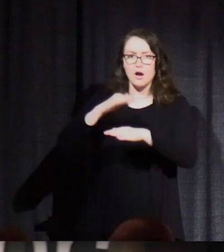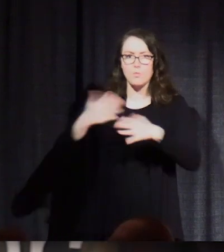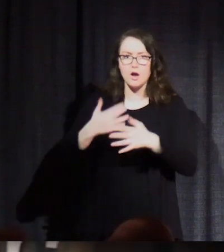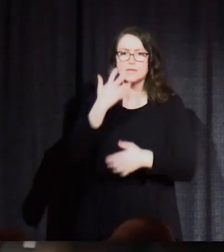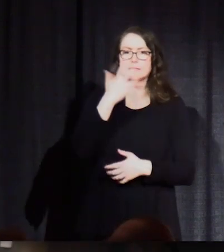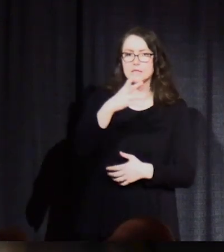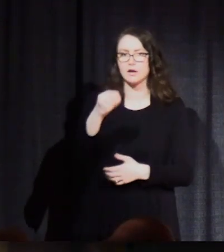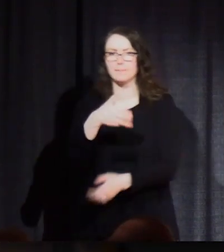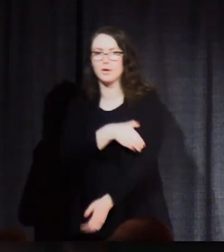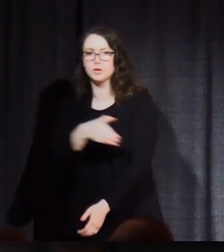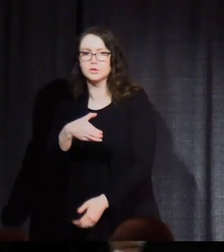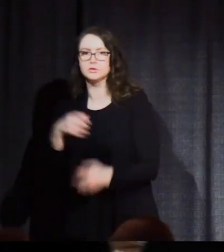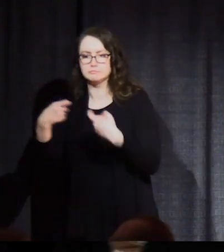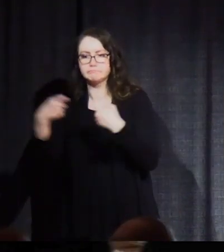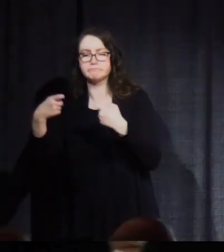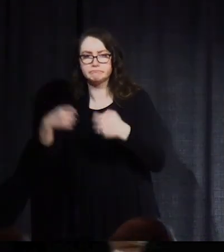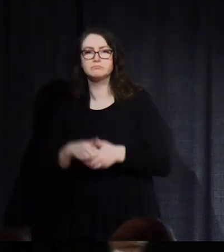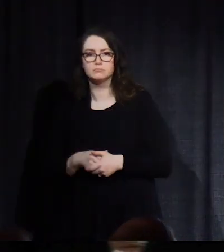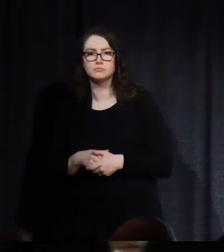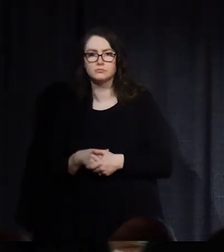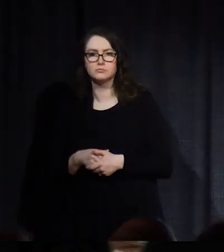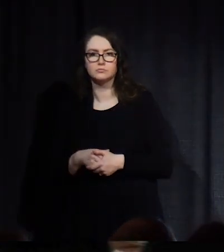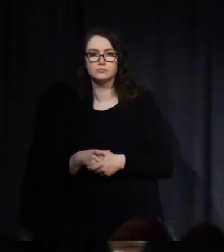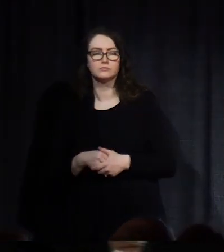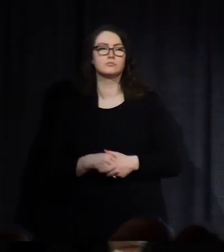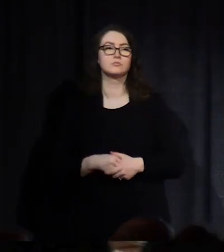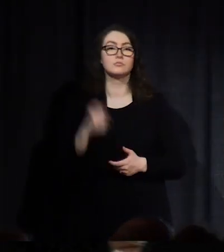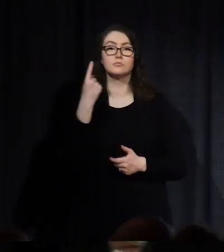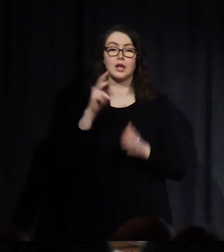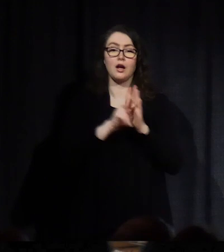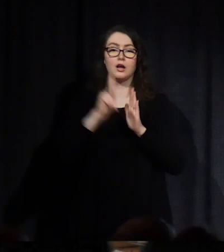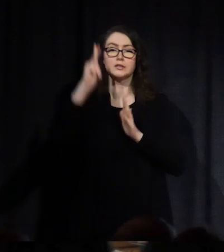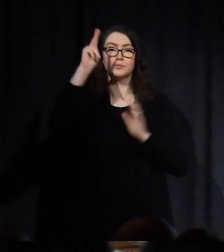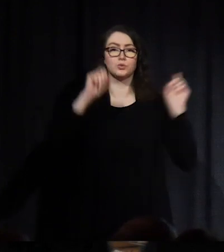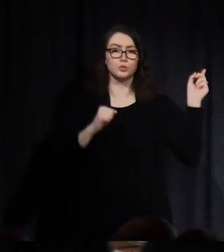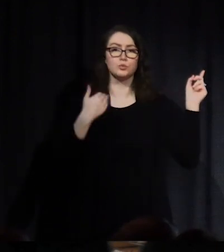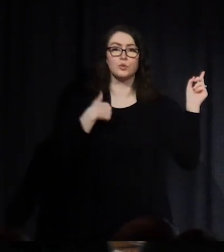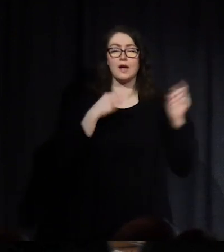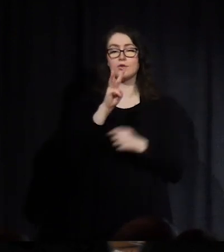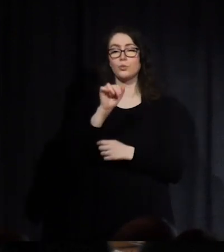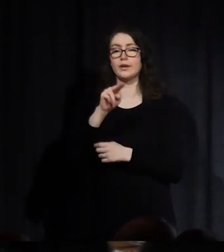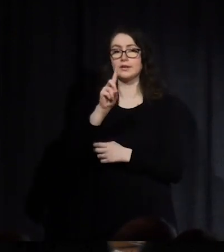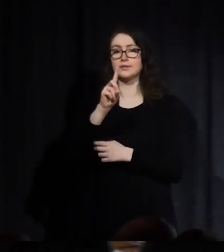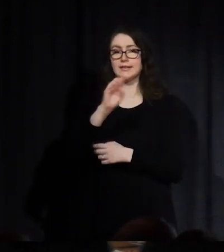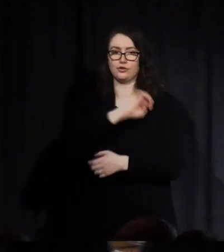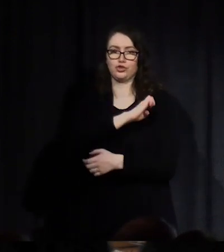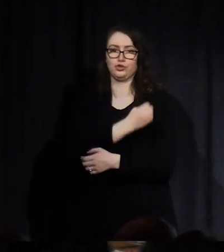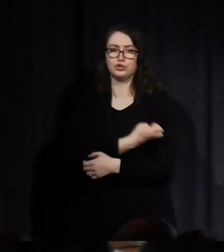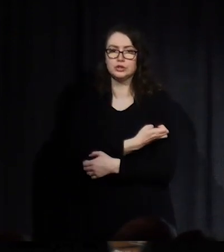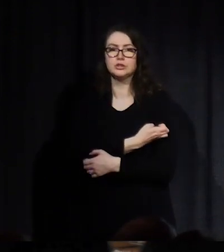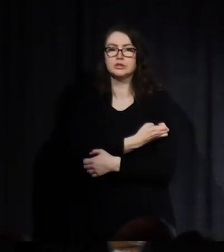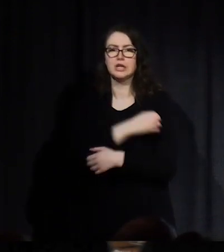To reduce their reliance on diesel, Kotzebue Electric Association began pioneering wind energy, installing wind turbines above the